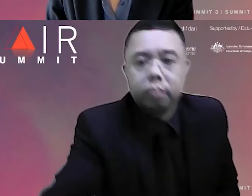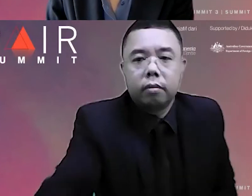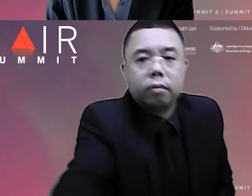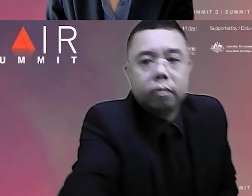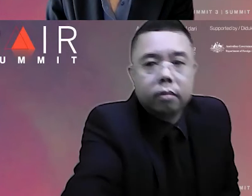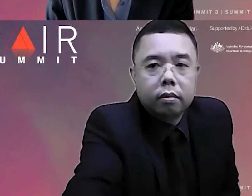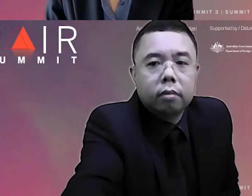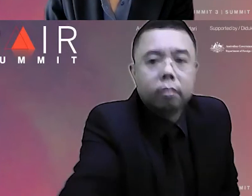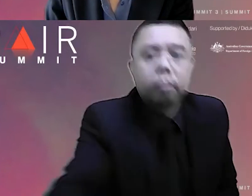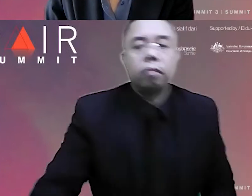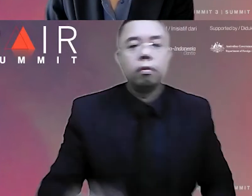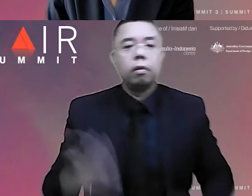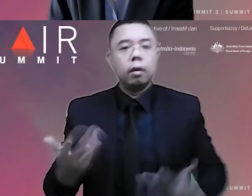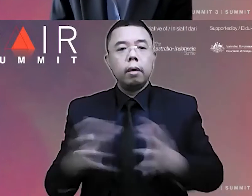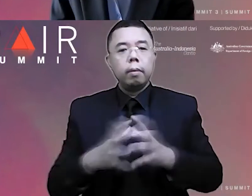please.